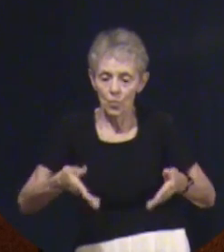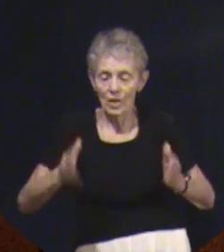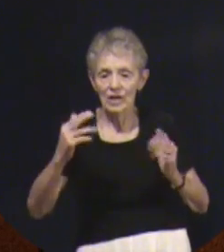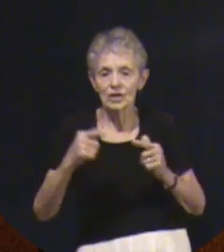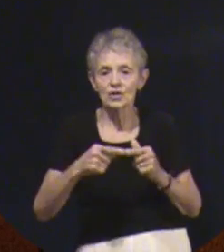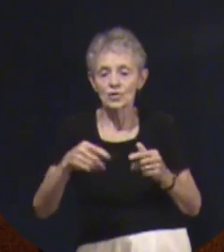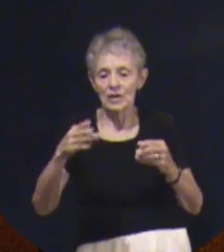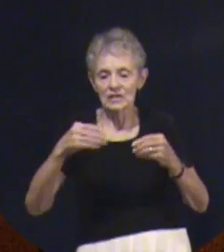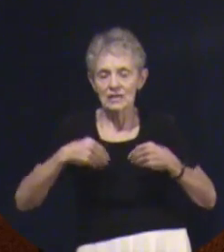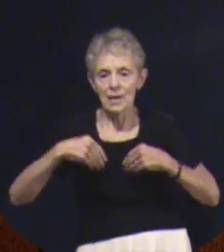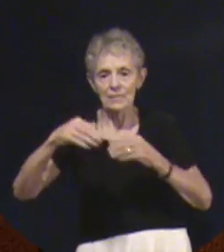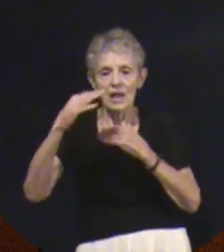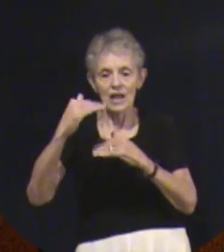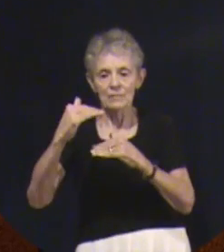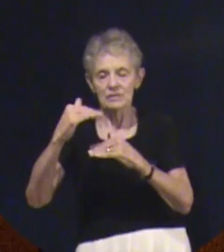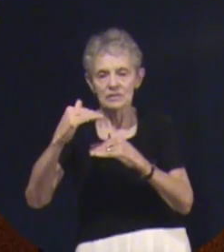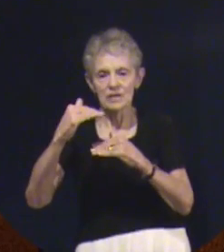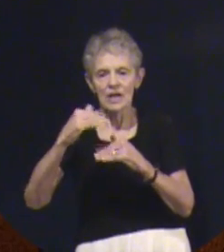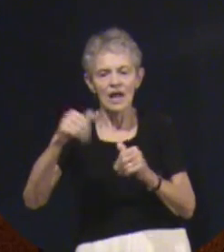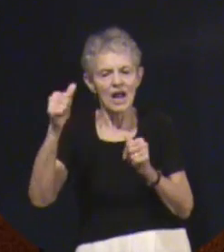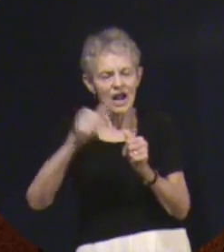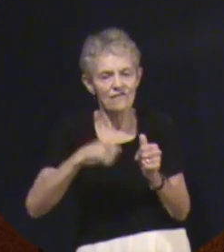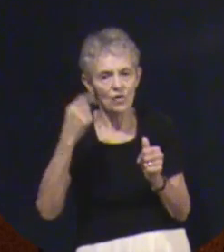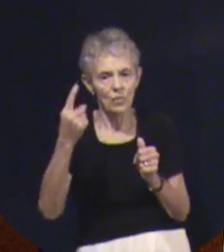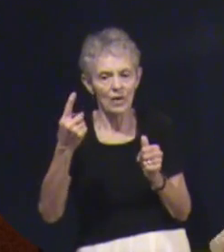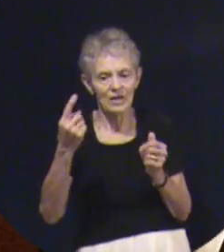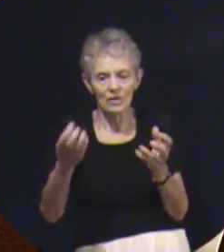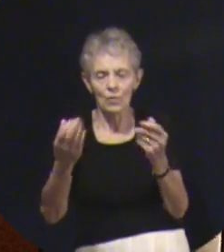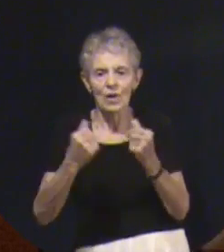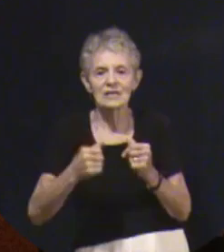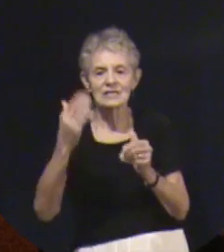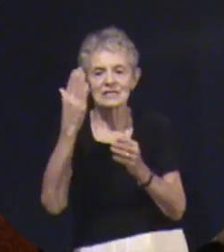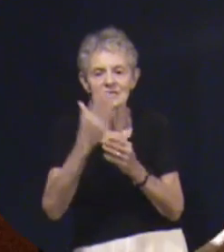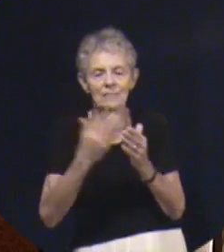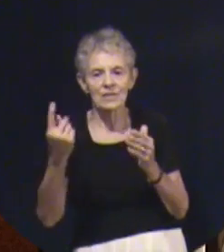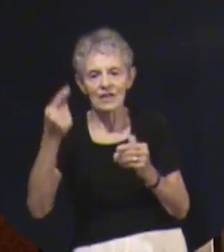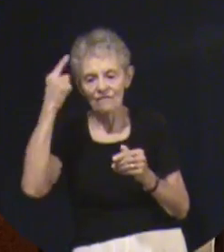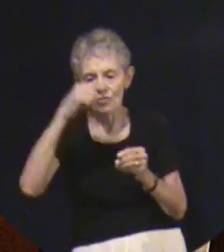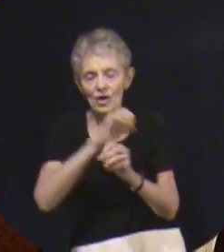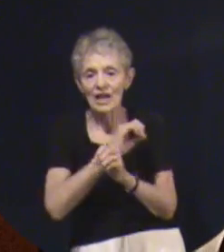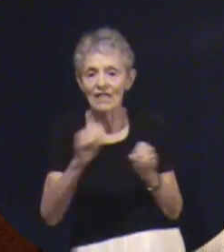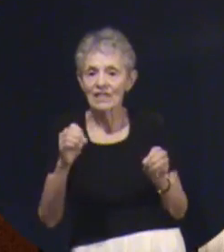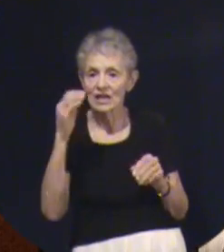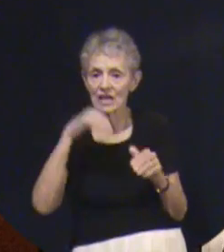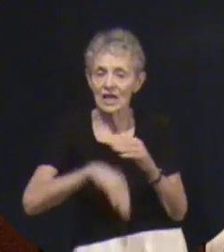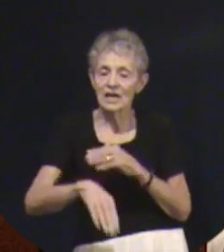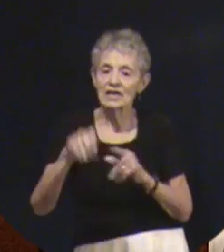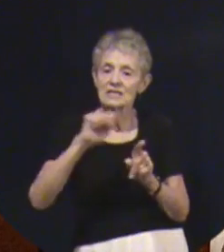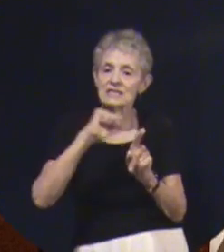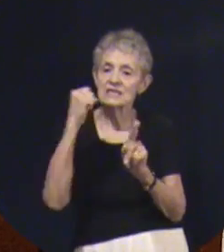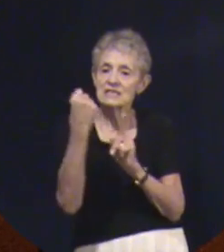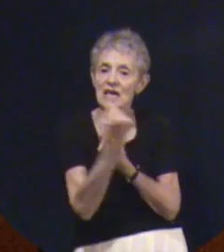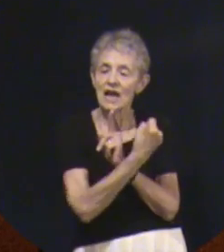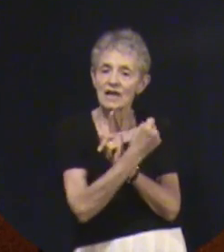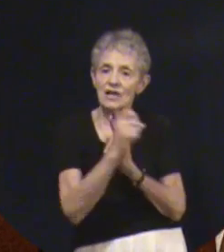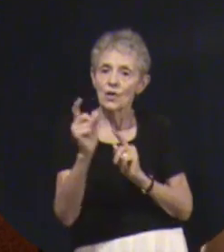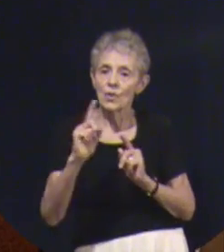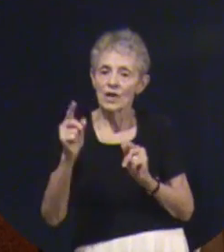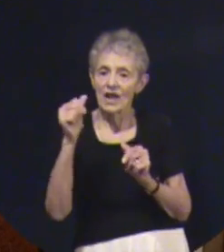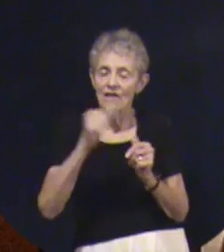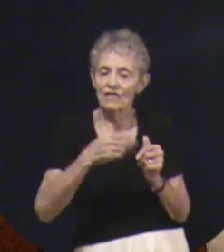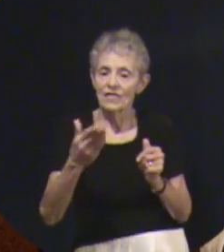The irony is that everyone wants something for nothing in a society where everything